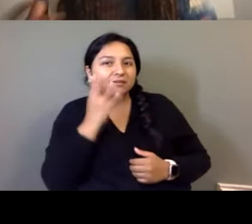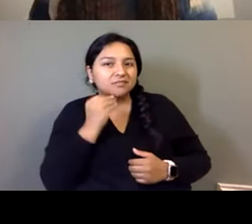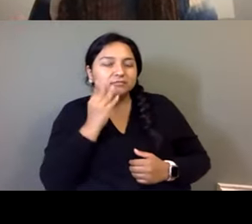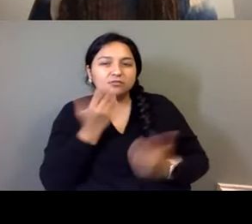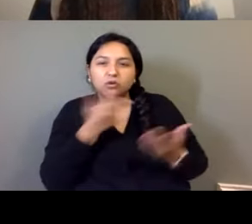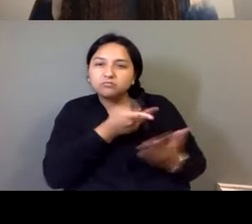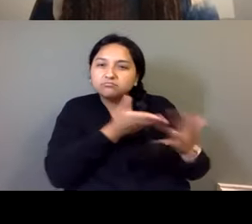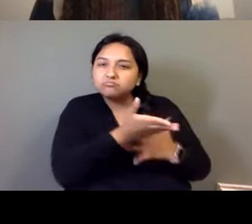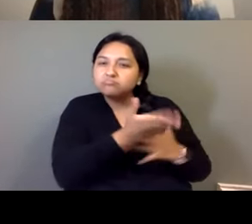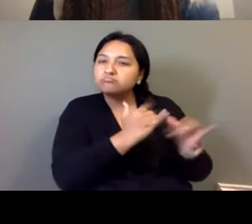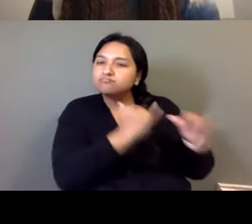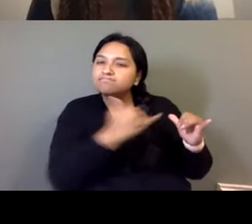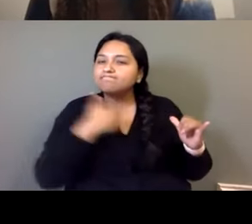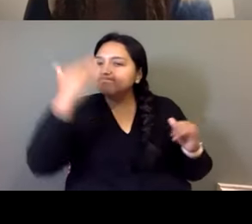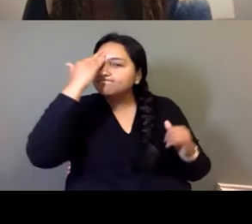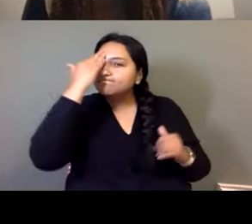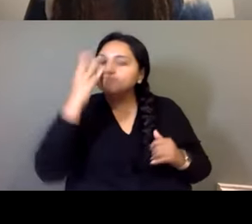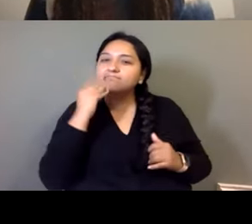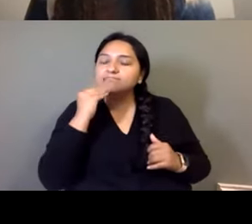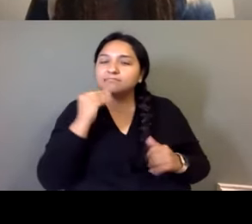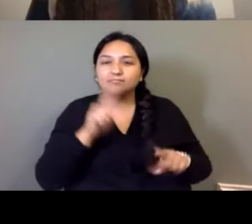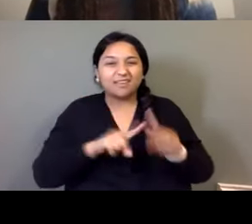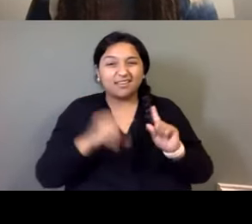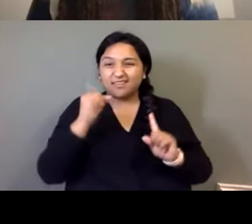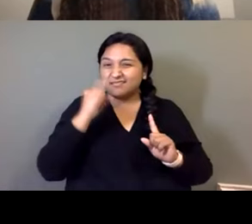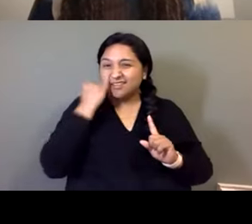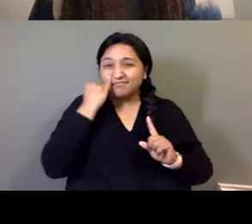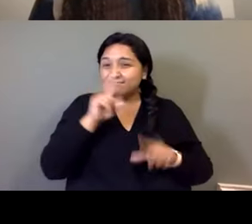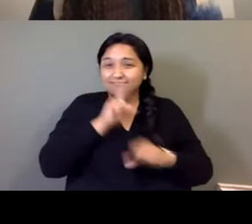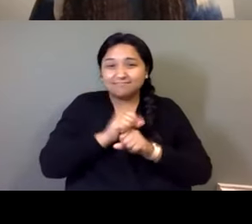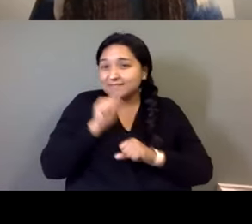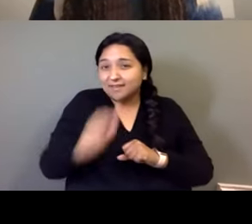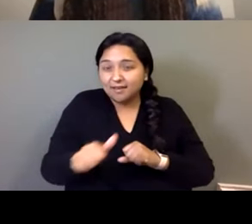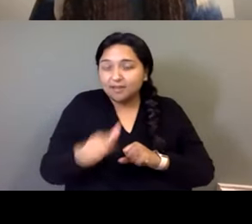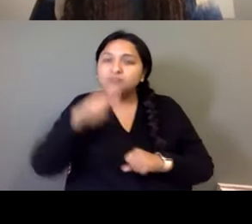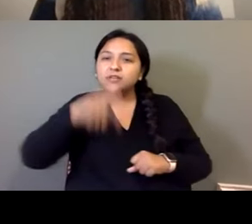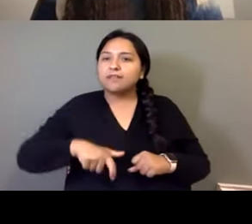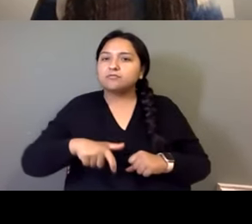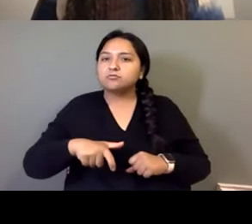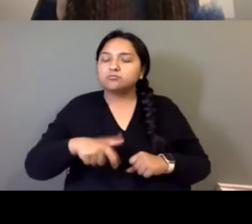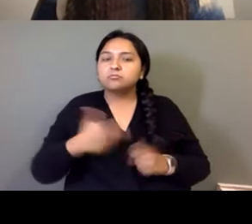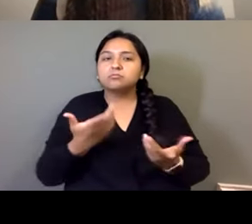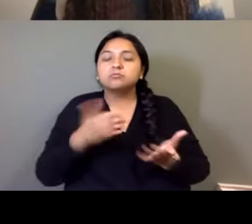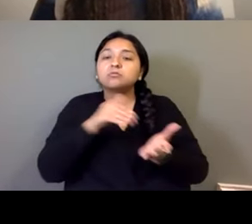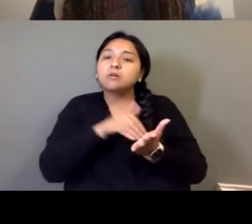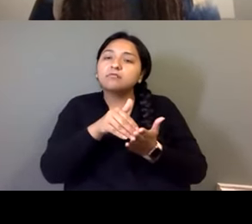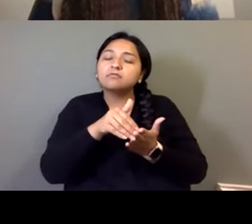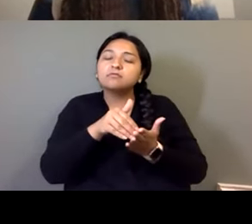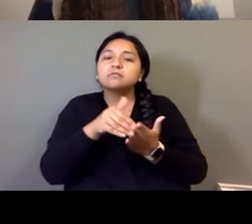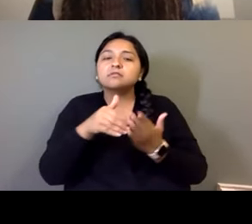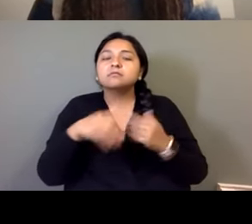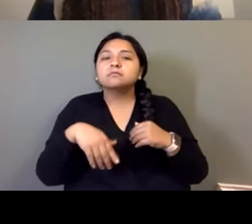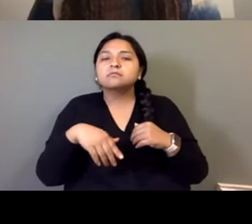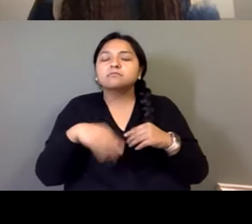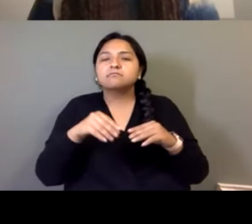I know what that experience is like when you don't know what that experience is like. And at times I think we can tell from the